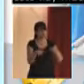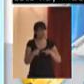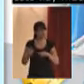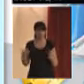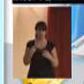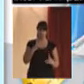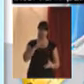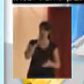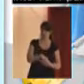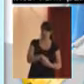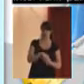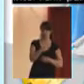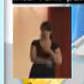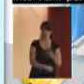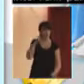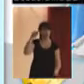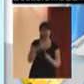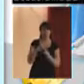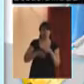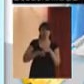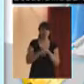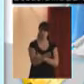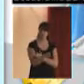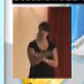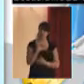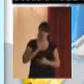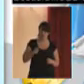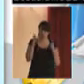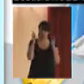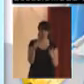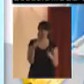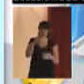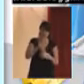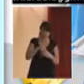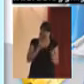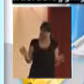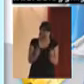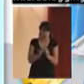agents that need to intervene in order to obtain the accessibility of microblogging content.